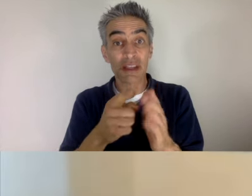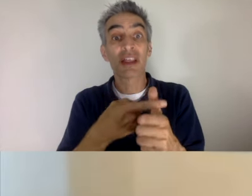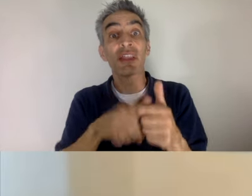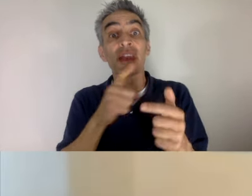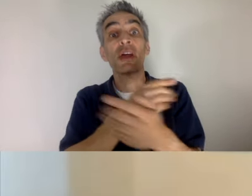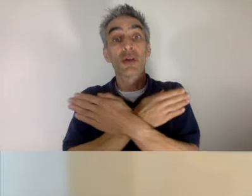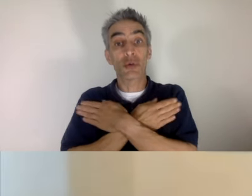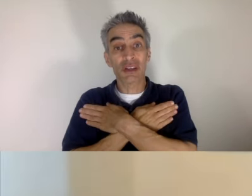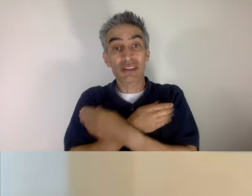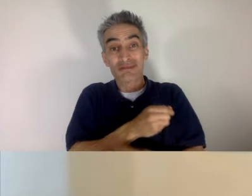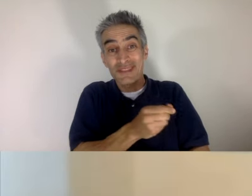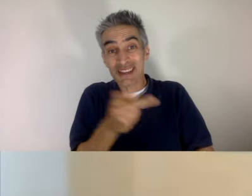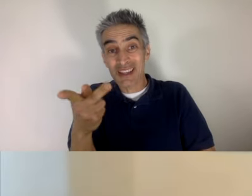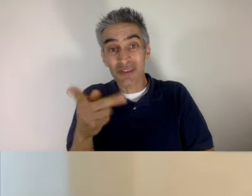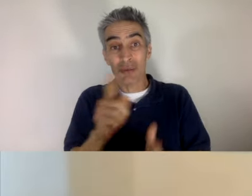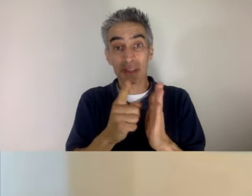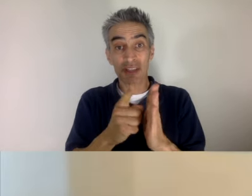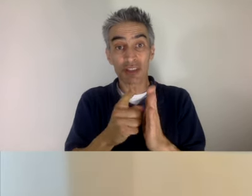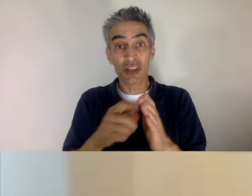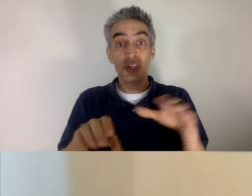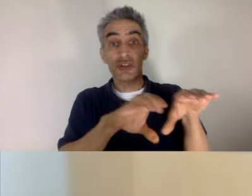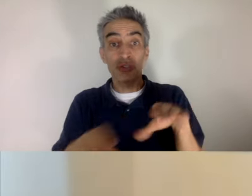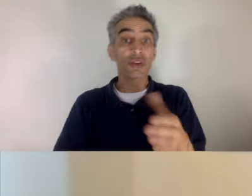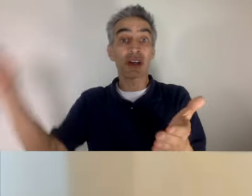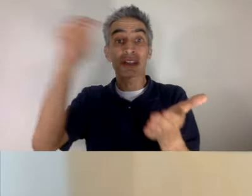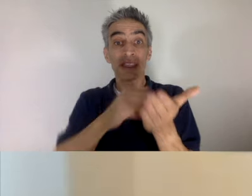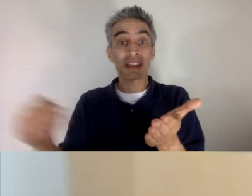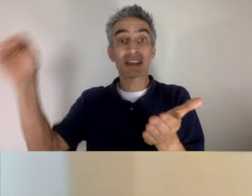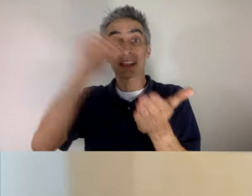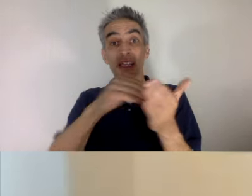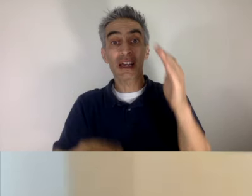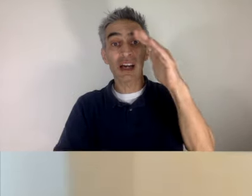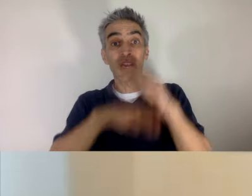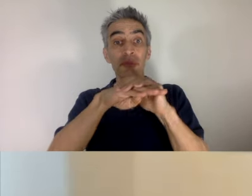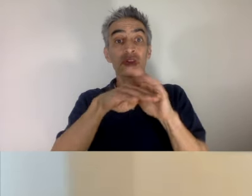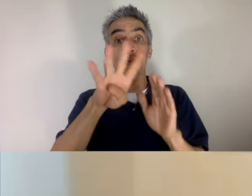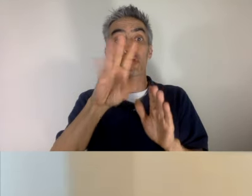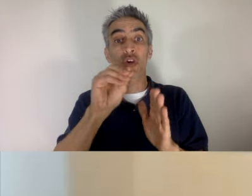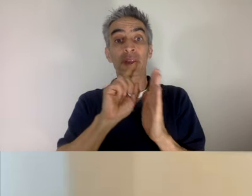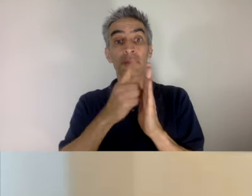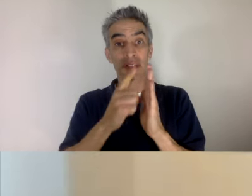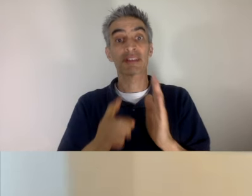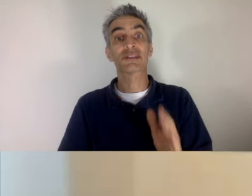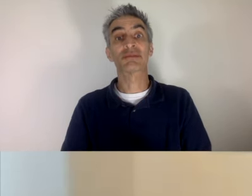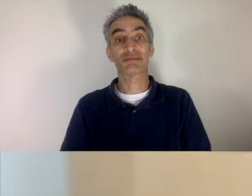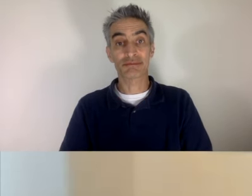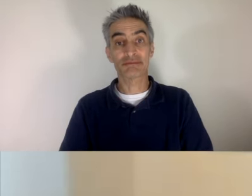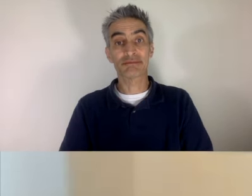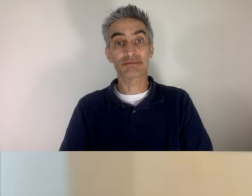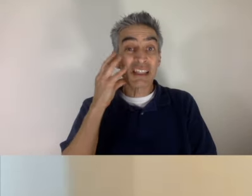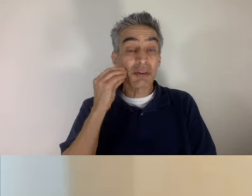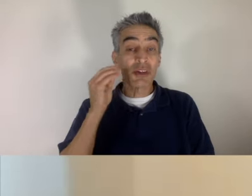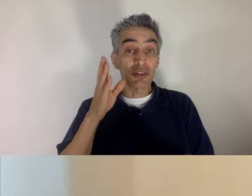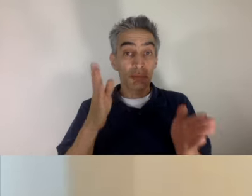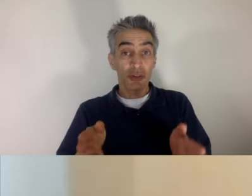the training season, you're holding the pace for about 10 minutes at a time with some rest periods, and the whole workout's up to like